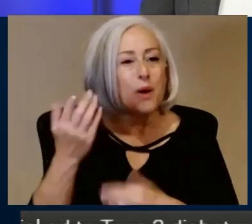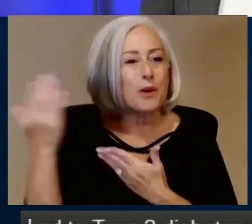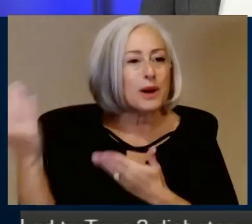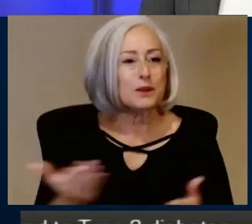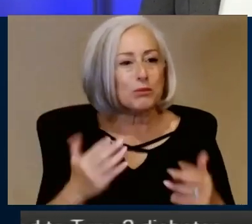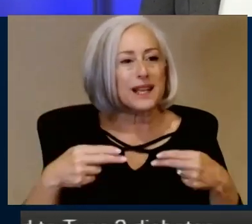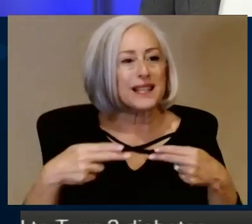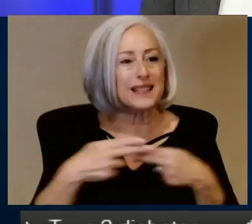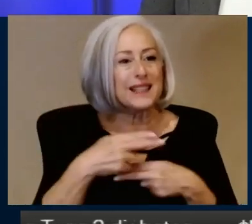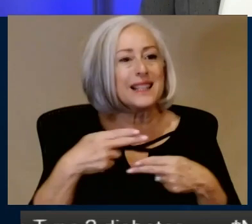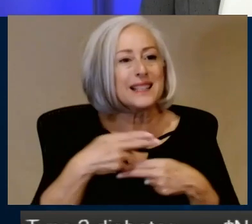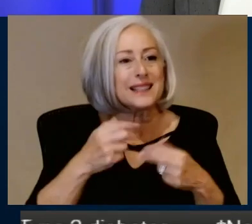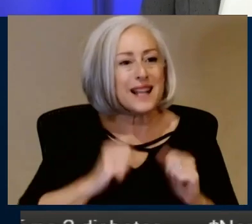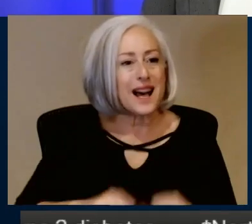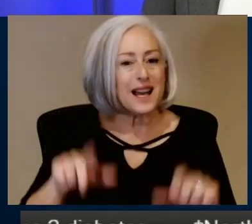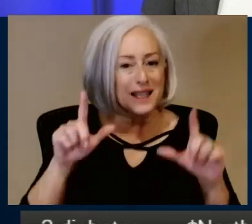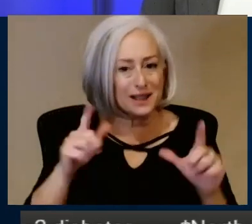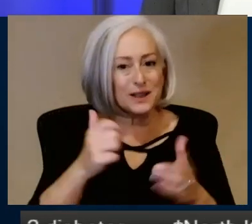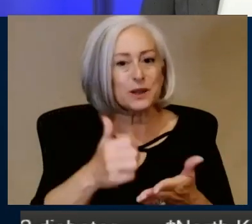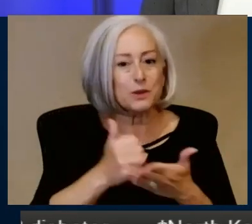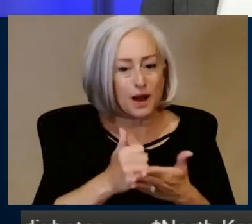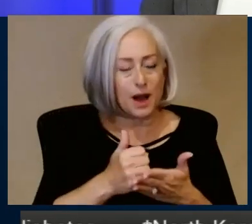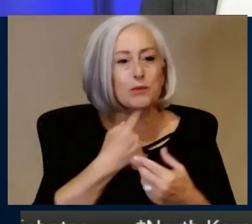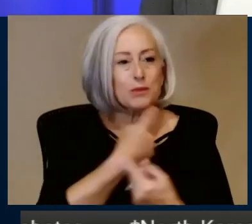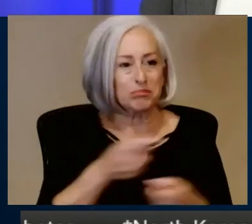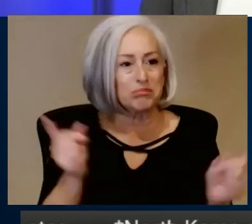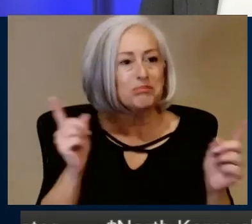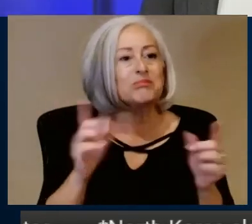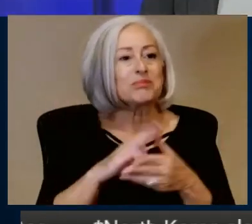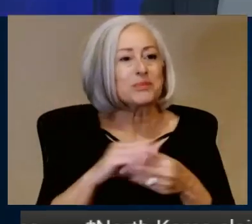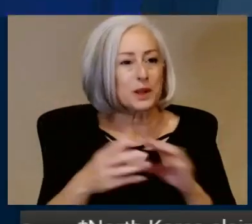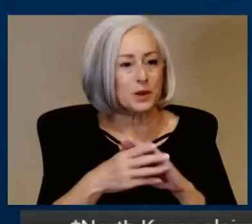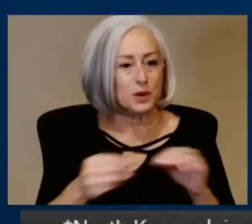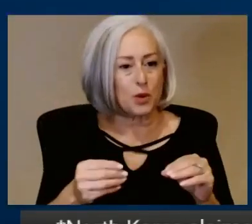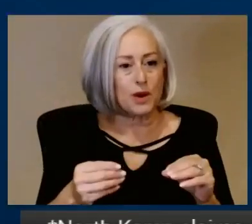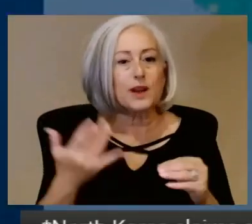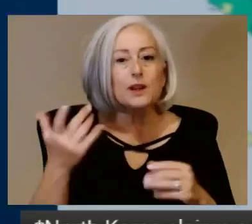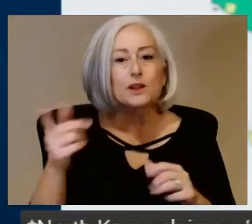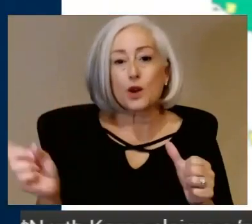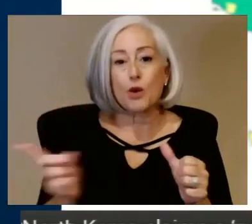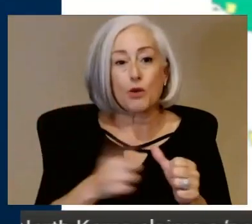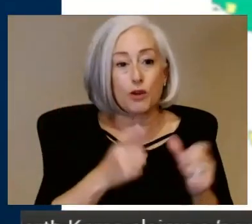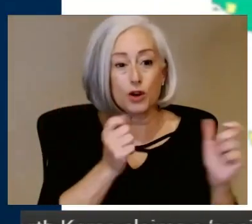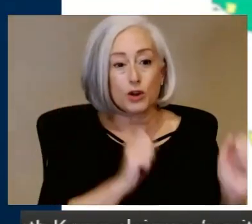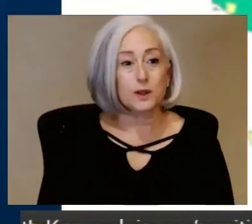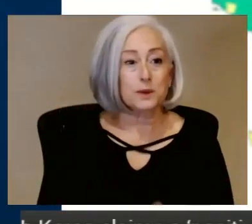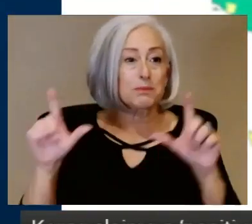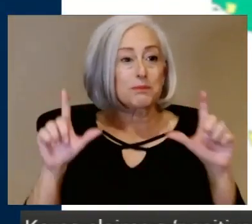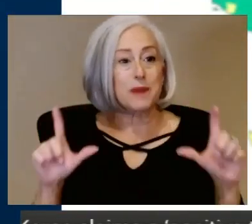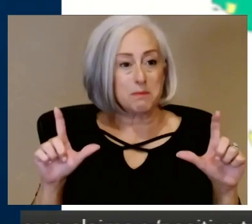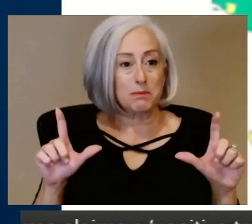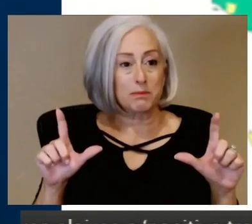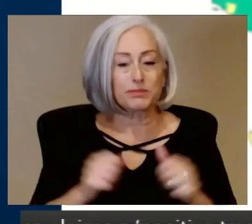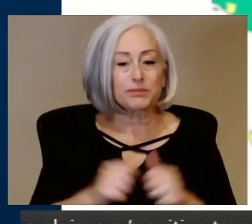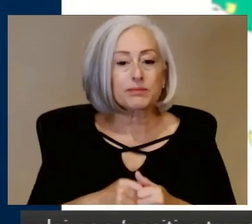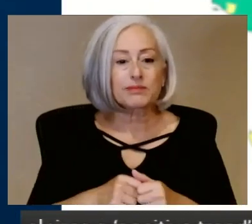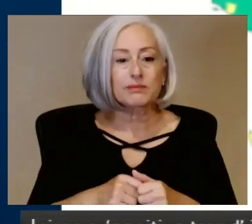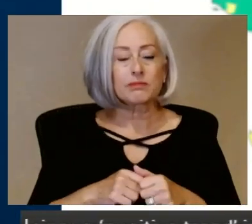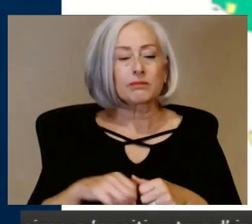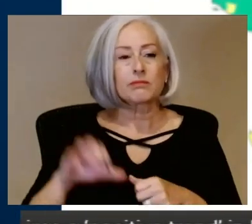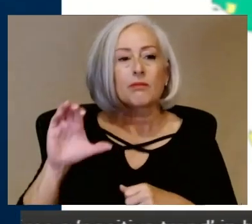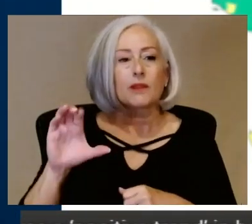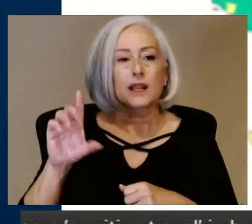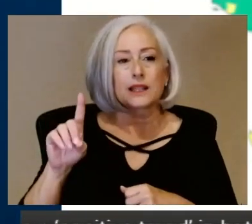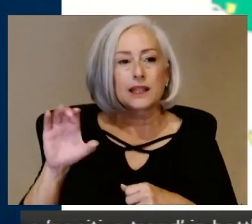really helps us better tell the story and grasp what's going on. So I want to pull up the first map that we have here from the CDC. Came out with